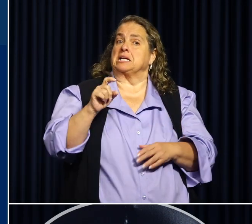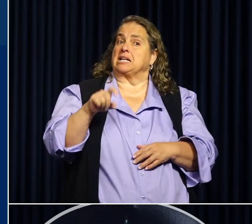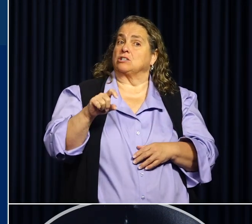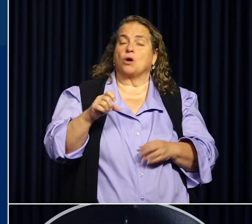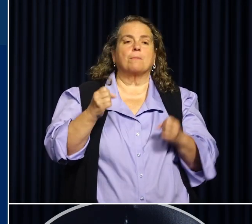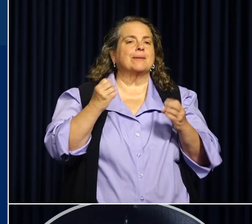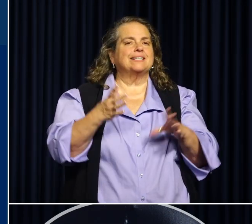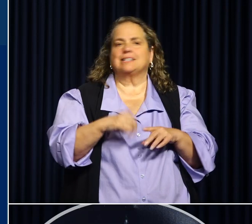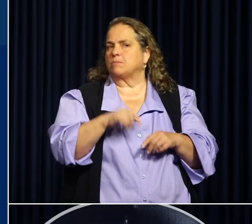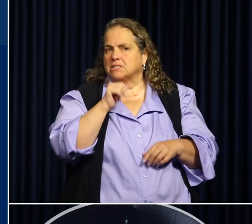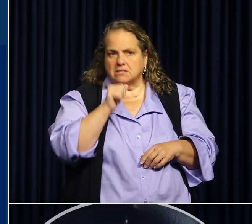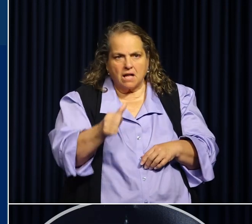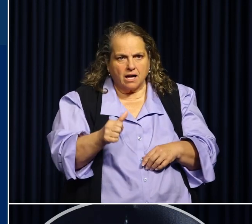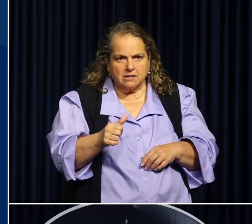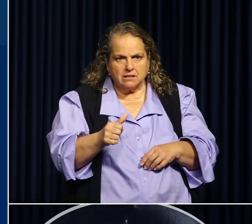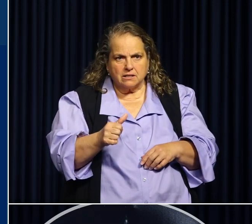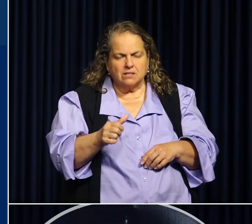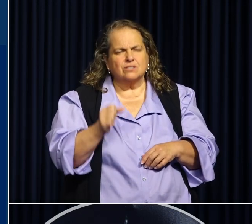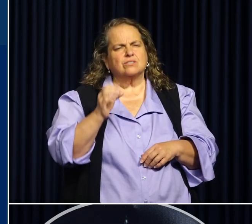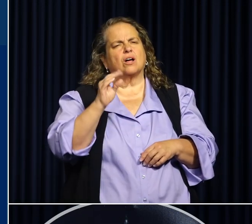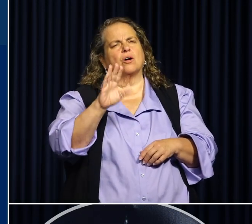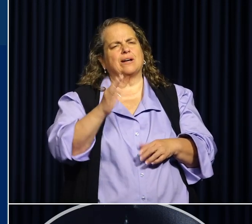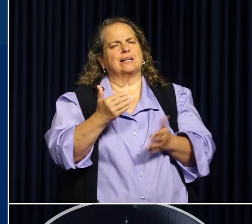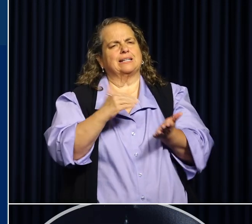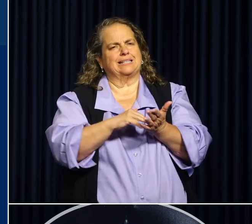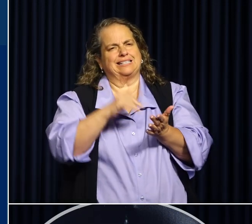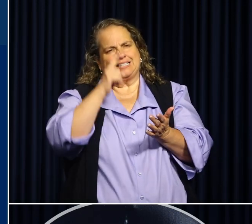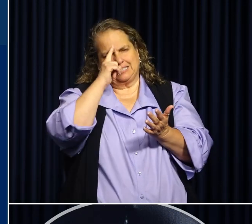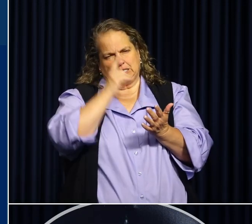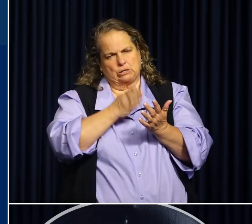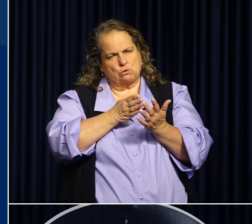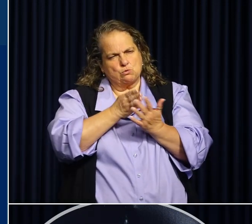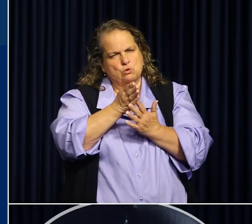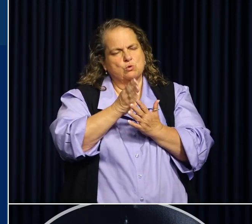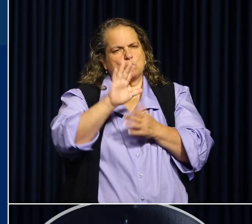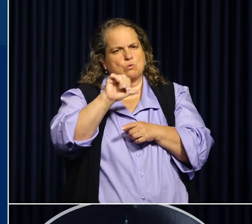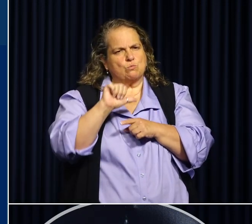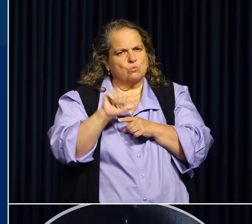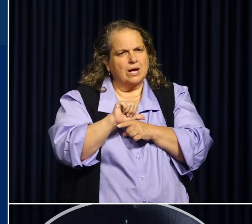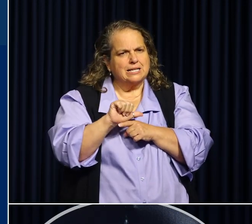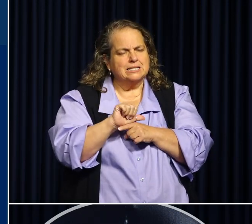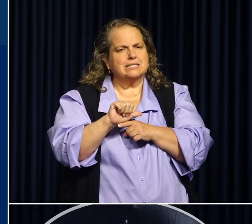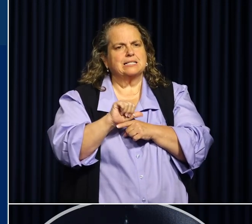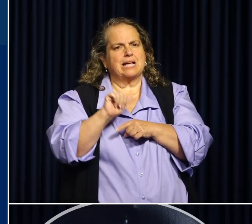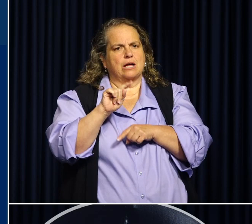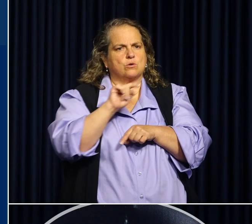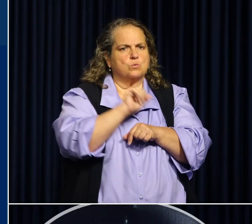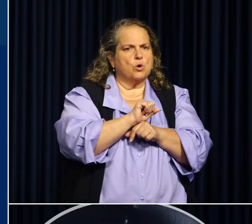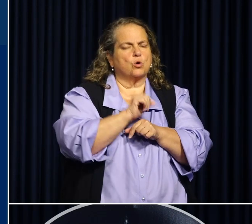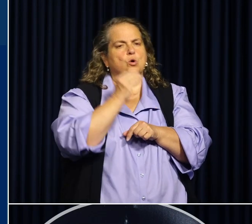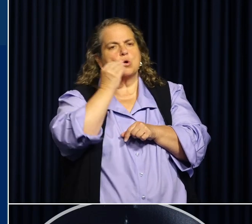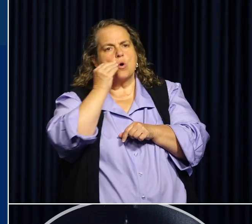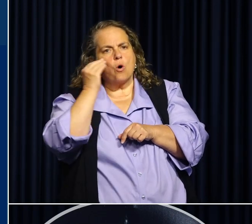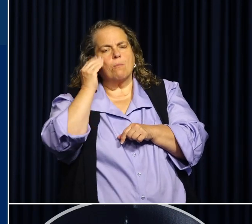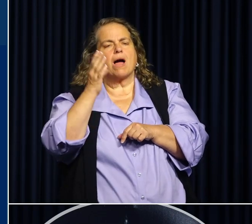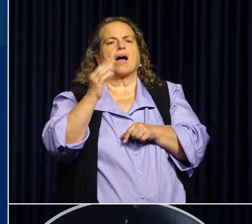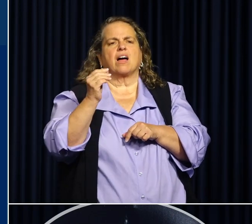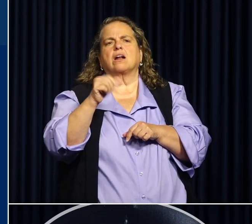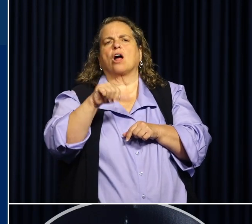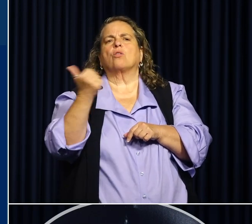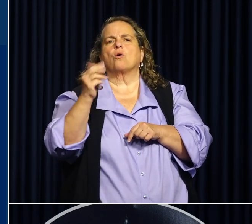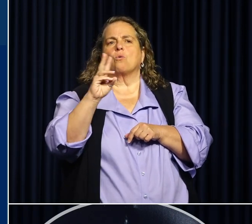of times they're not. So again, just think through all of your practices at work, at home, and